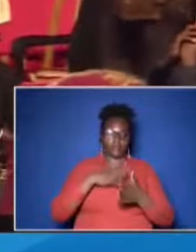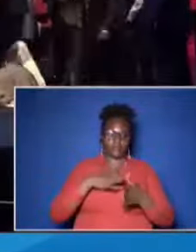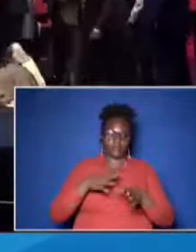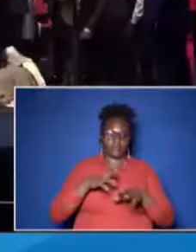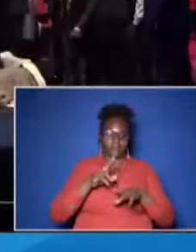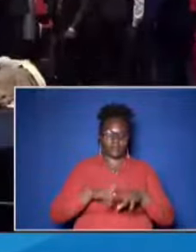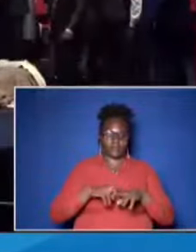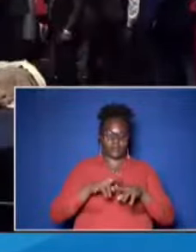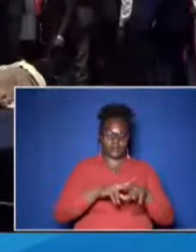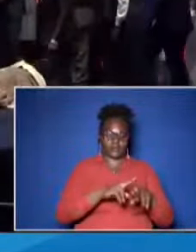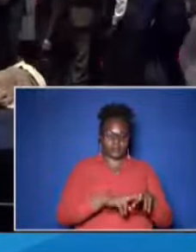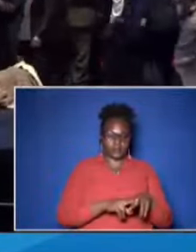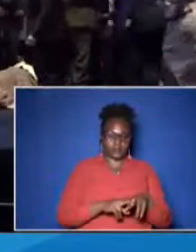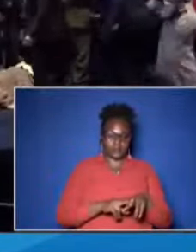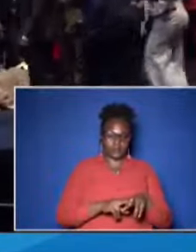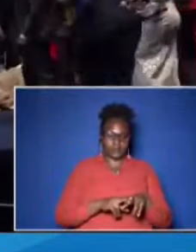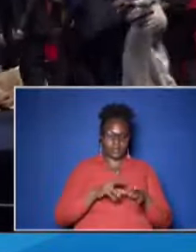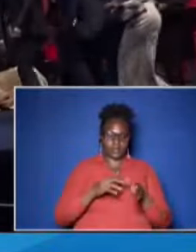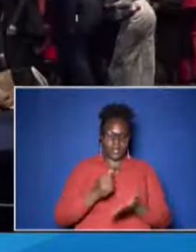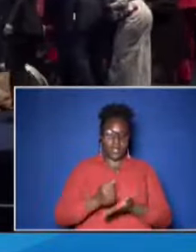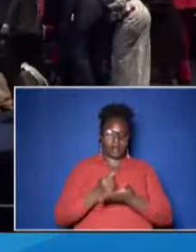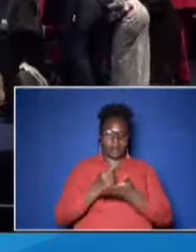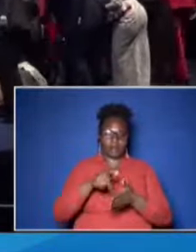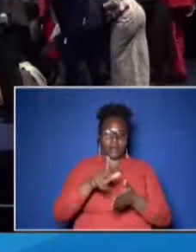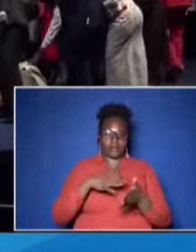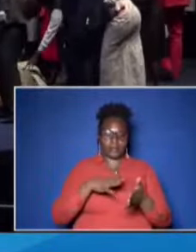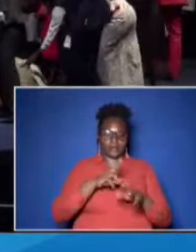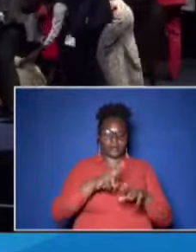seats help them go to their